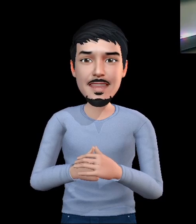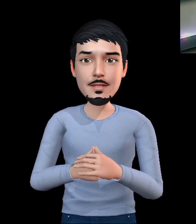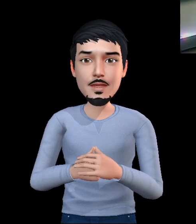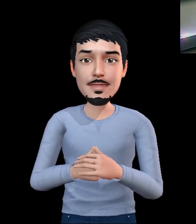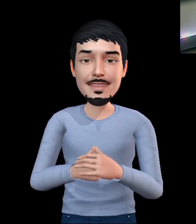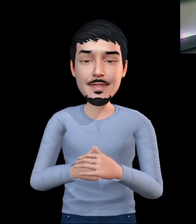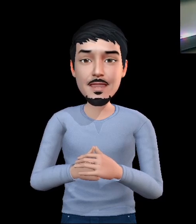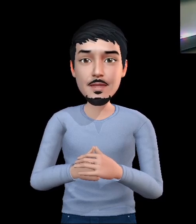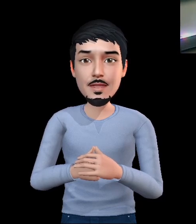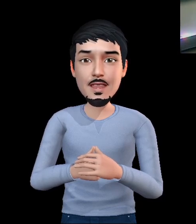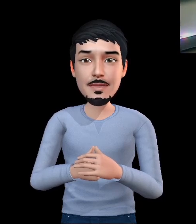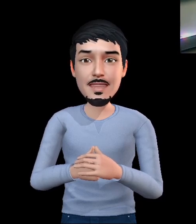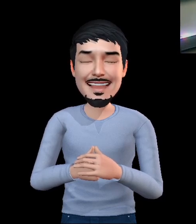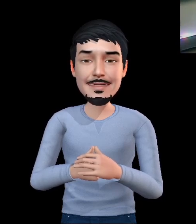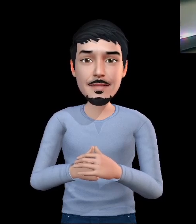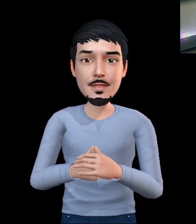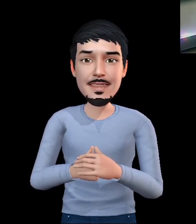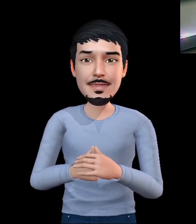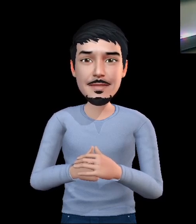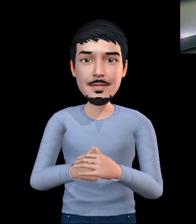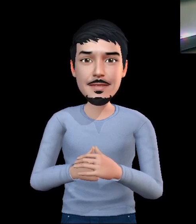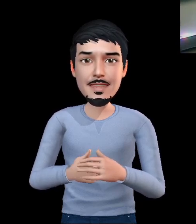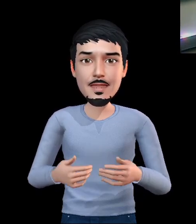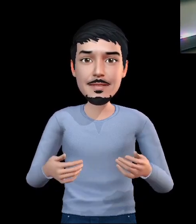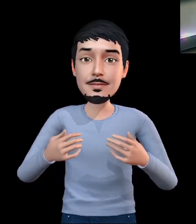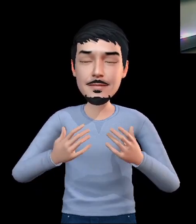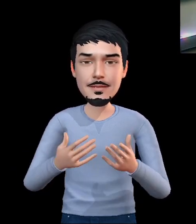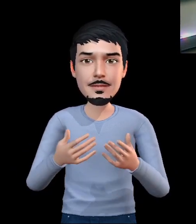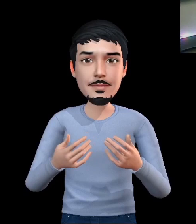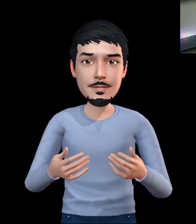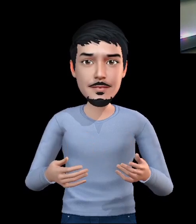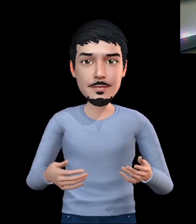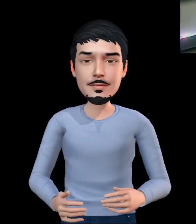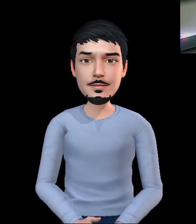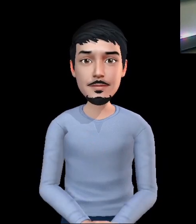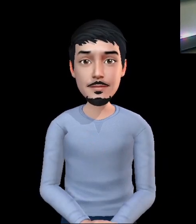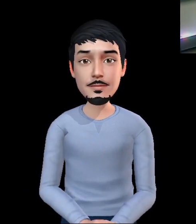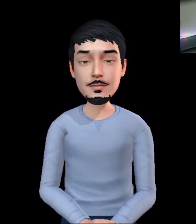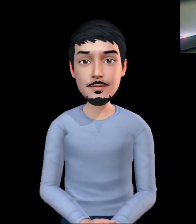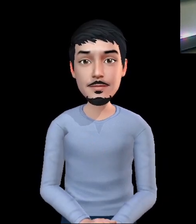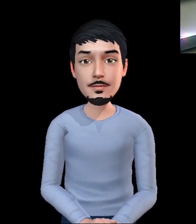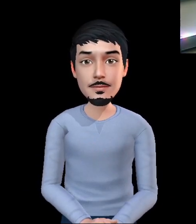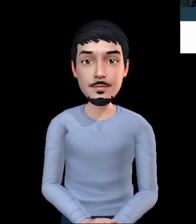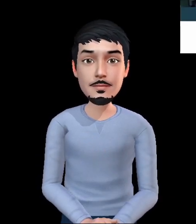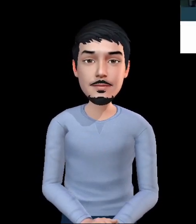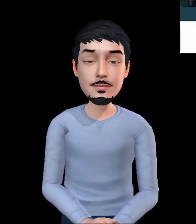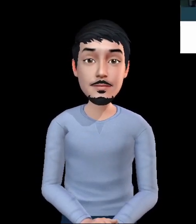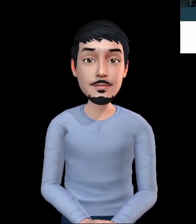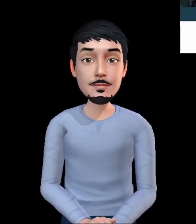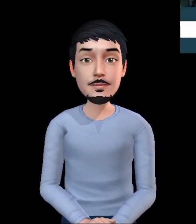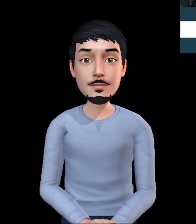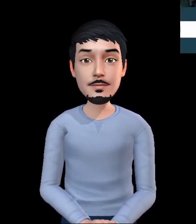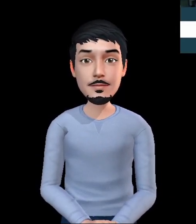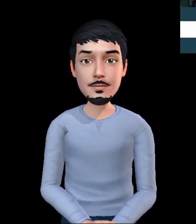Human rights group says no to military aid to the Philippines. Let's go. Morning from Manila, Miles. Good evening there in New York. Thanks